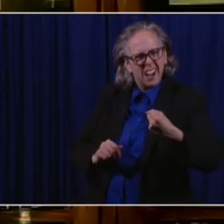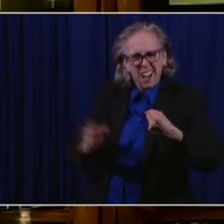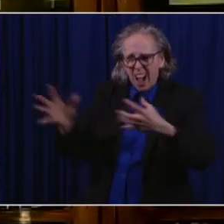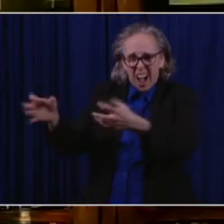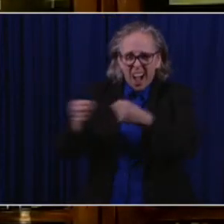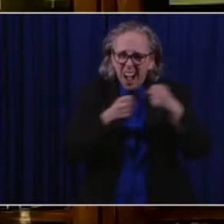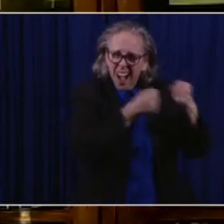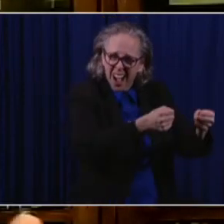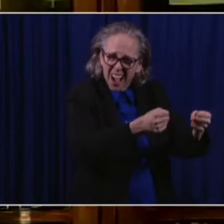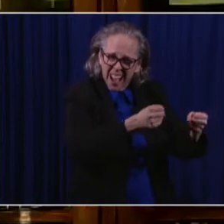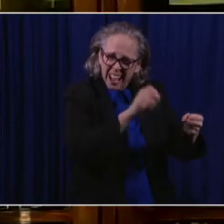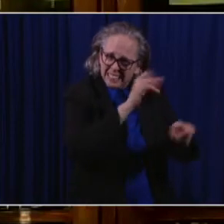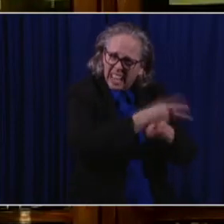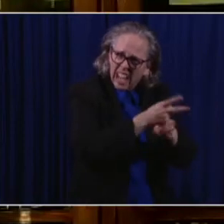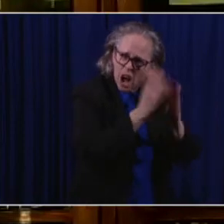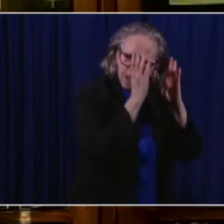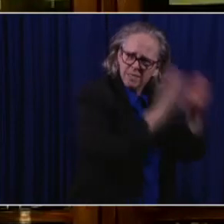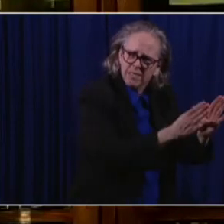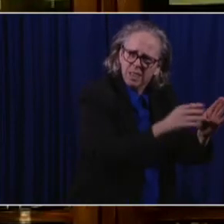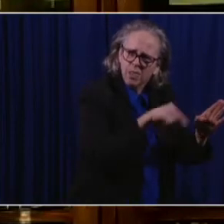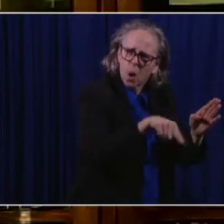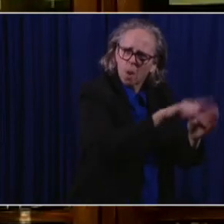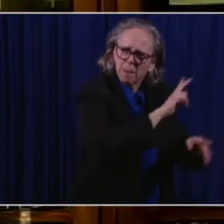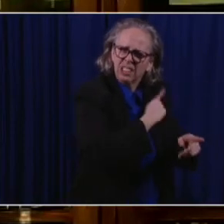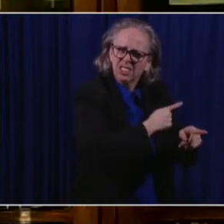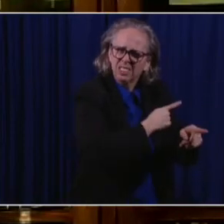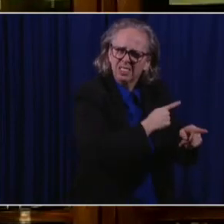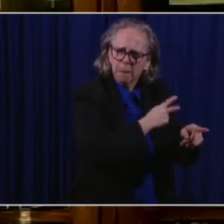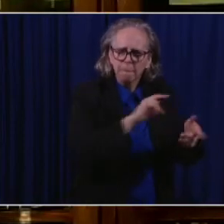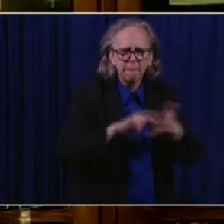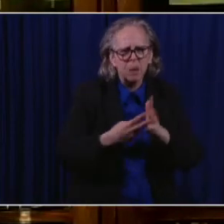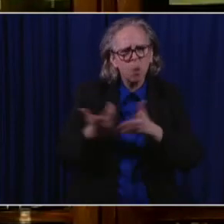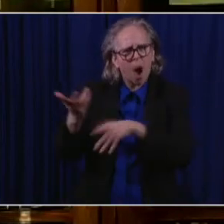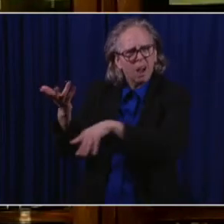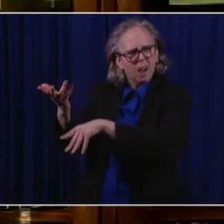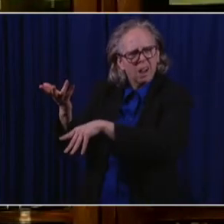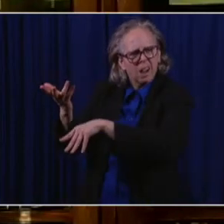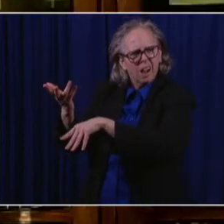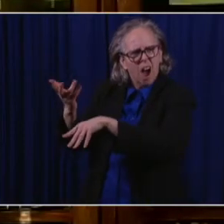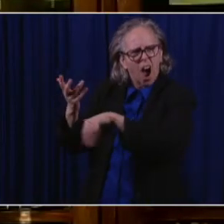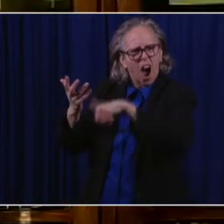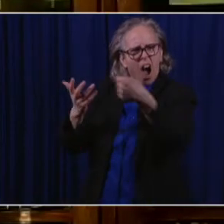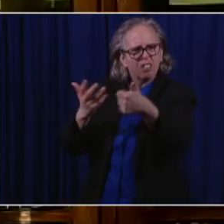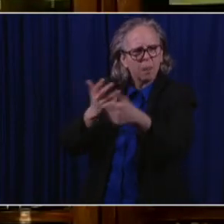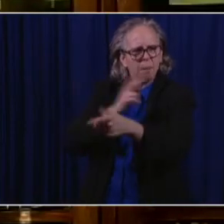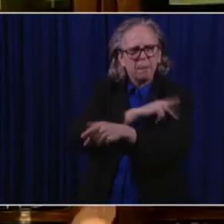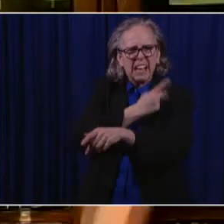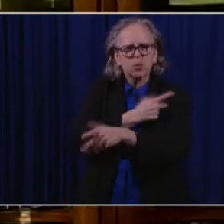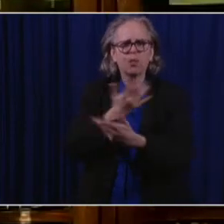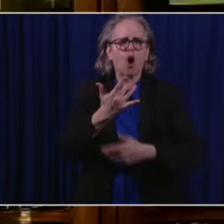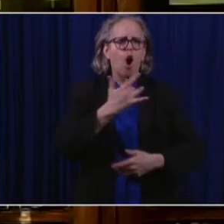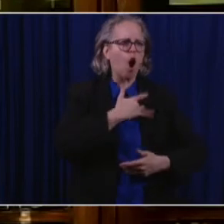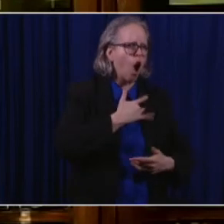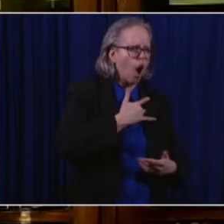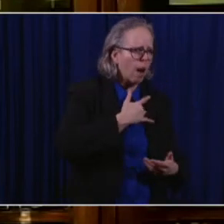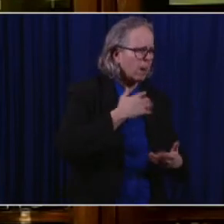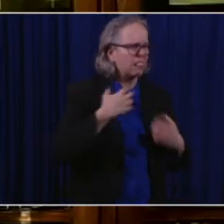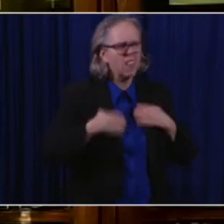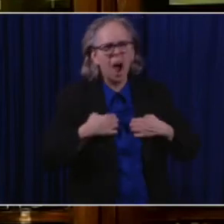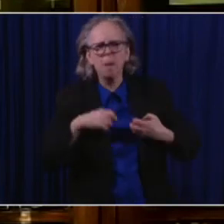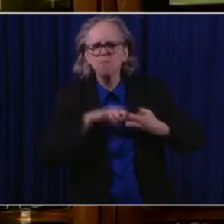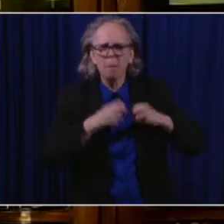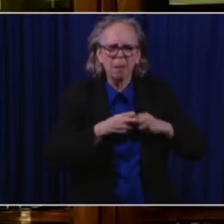to generate enough doctors and nurses to care for hundreds of patients, not just for my hospital, but for Ohio Health and Mount